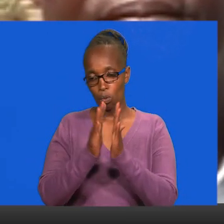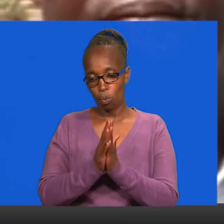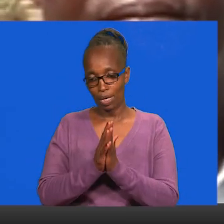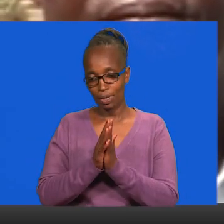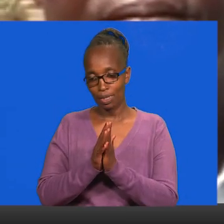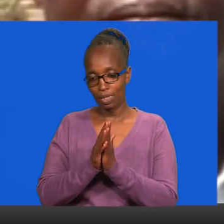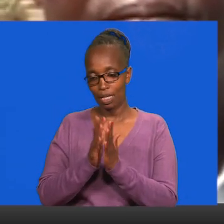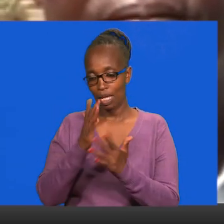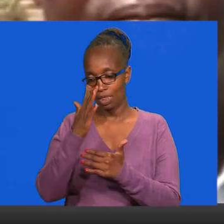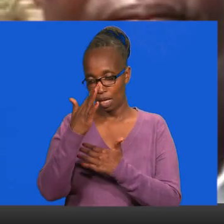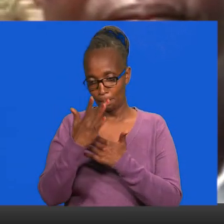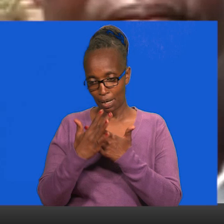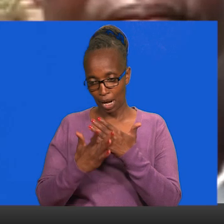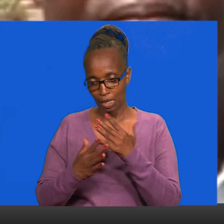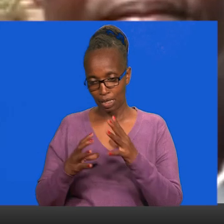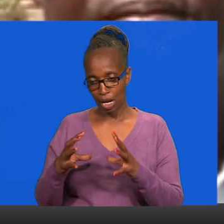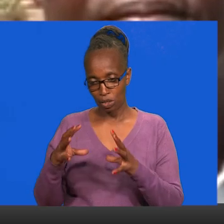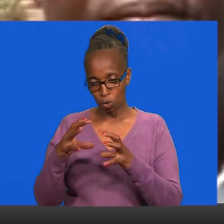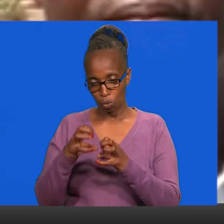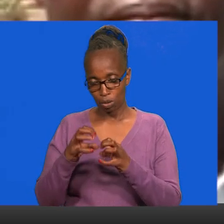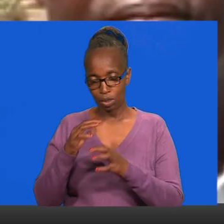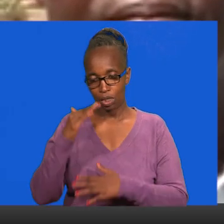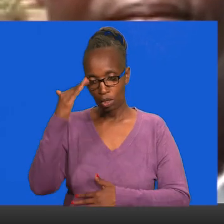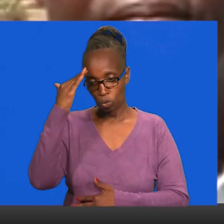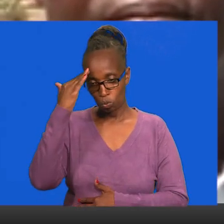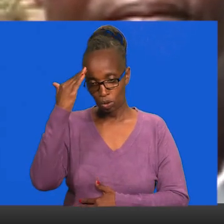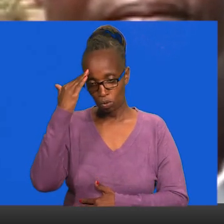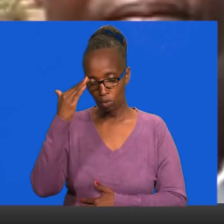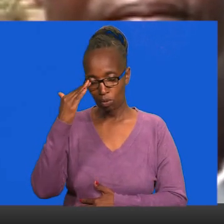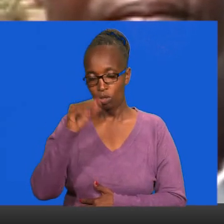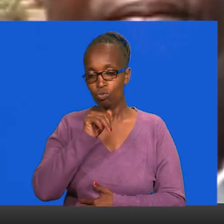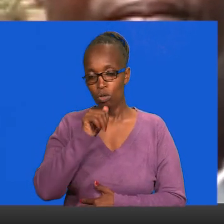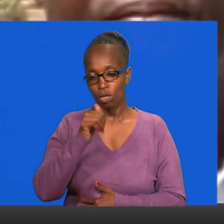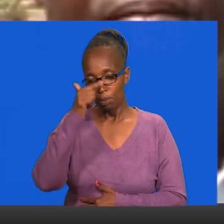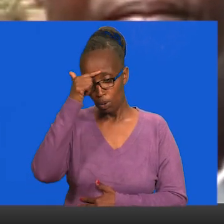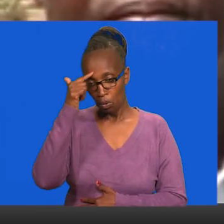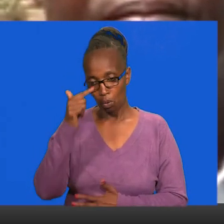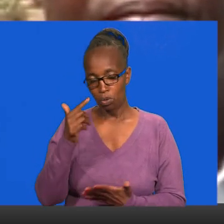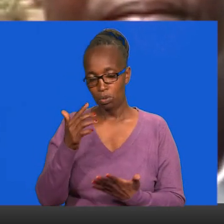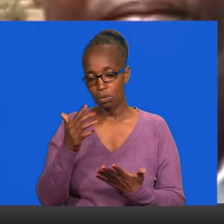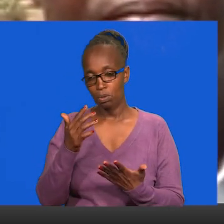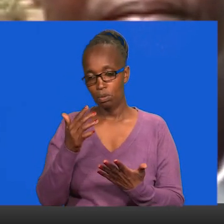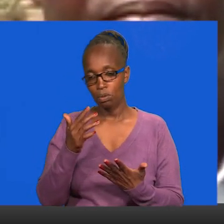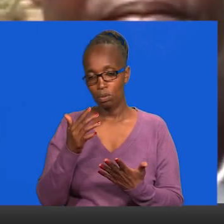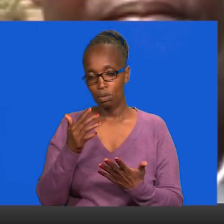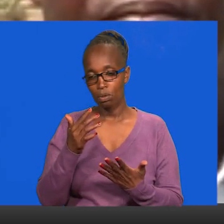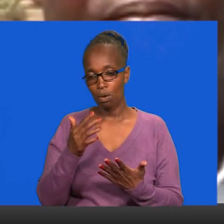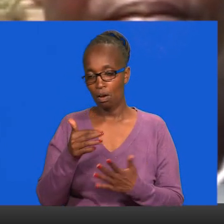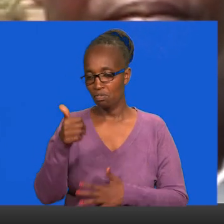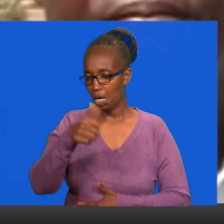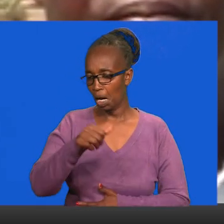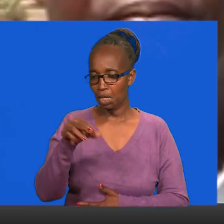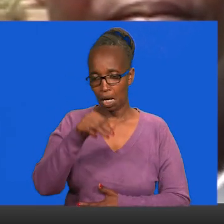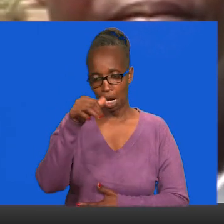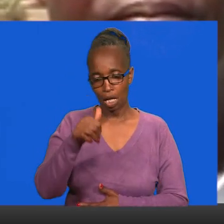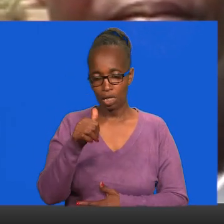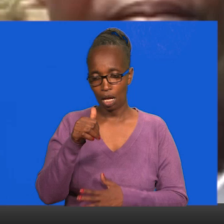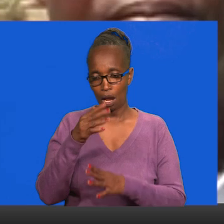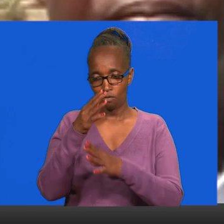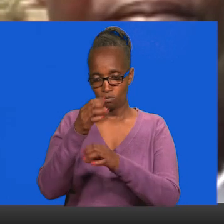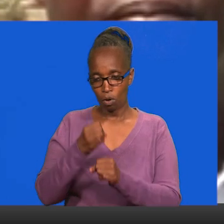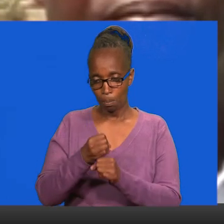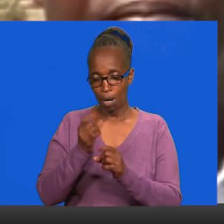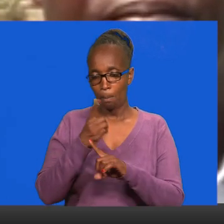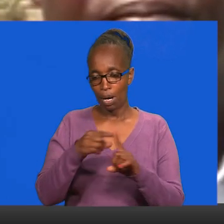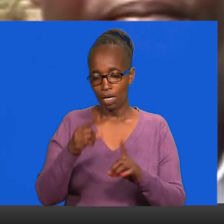problems with the blood clotting, we lost that mother, not because of any form